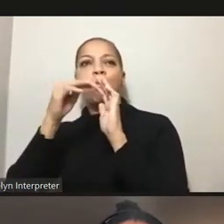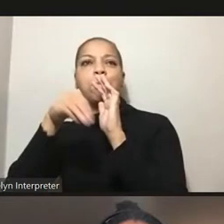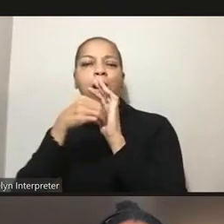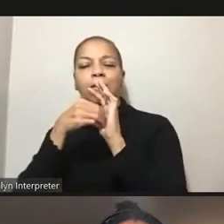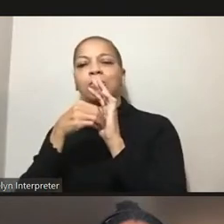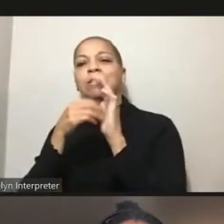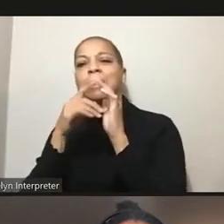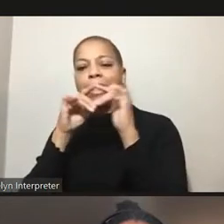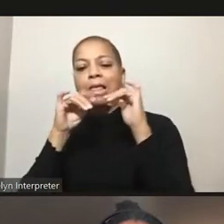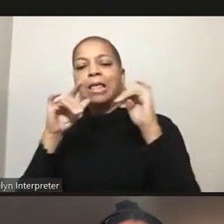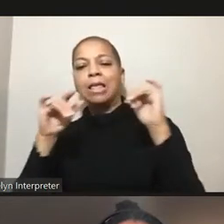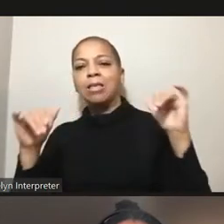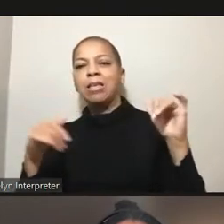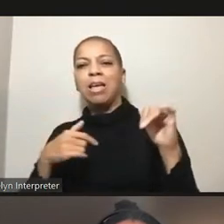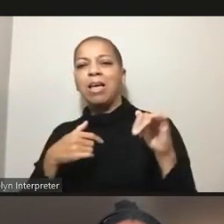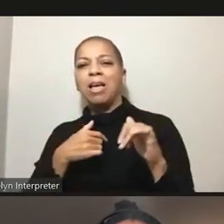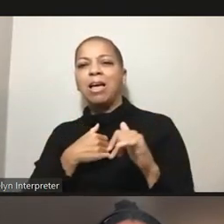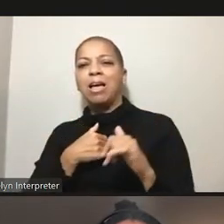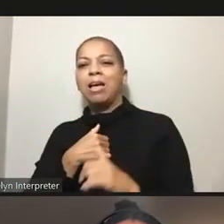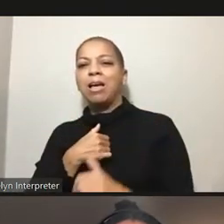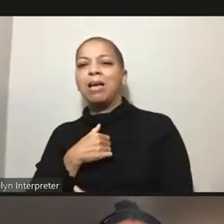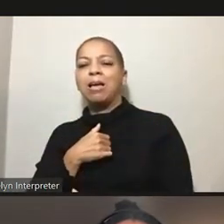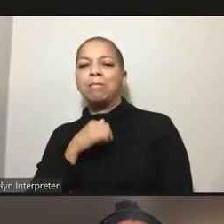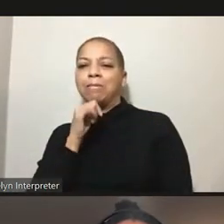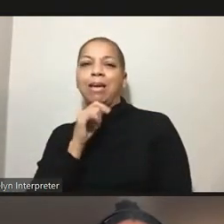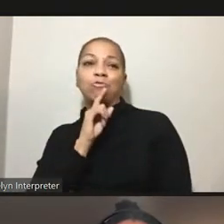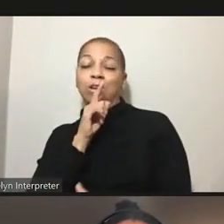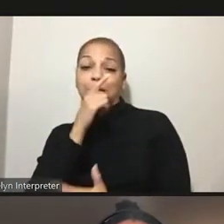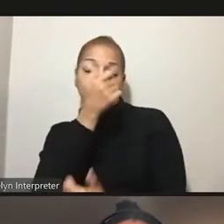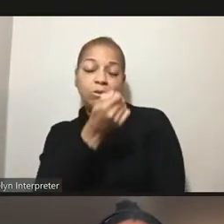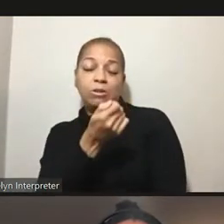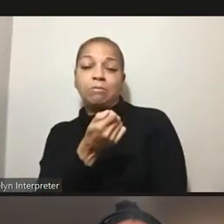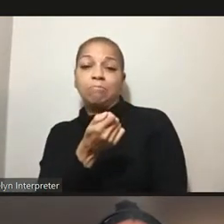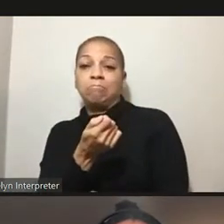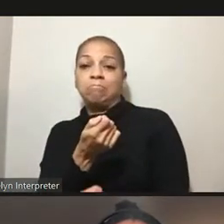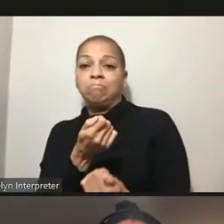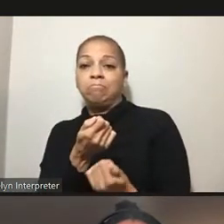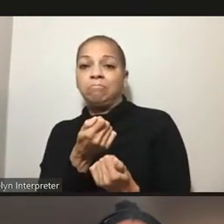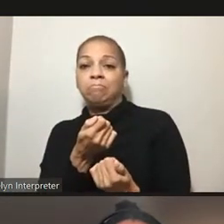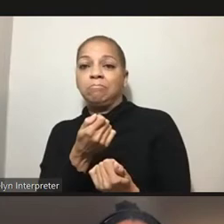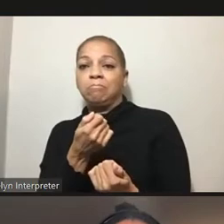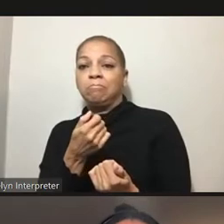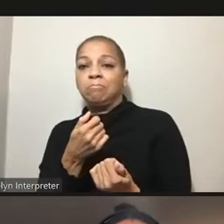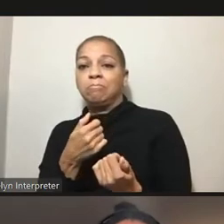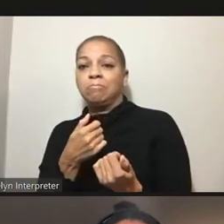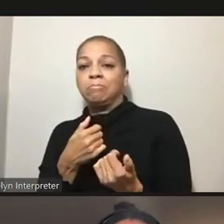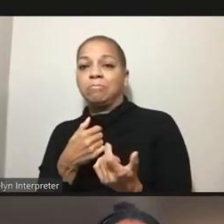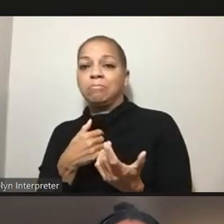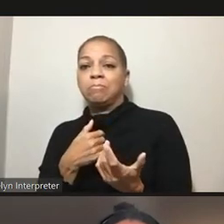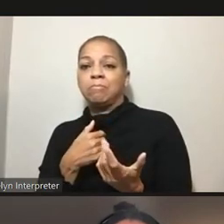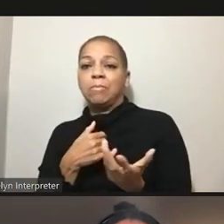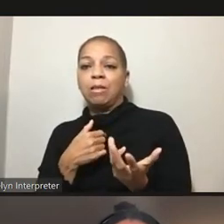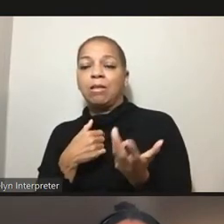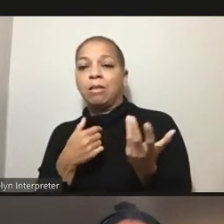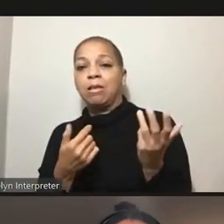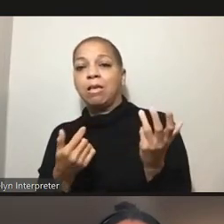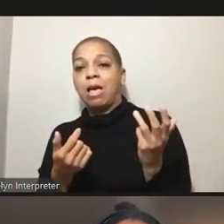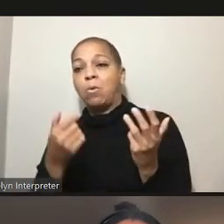that I was never really interested in because I was queer. And so I wasn't going to be anybody's Black role